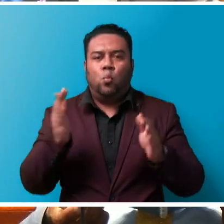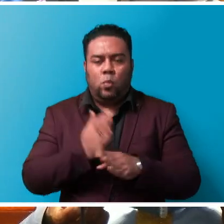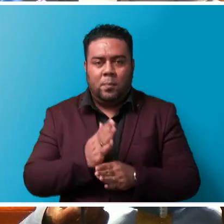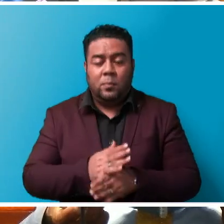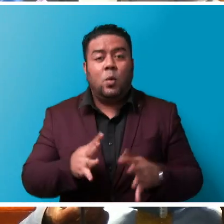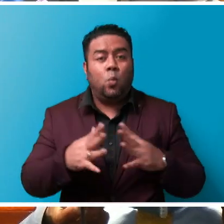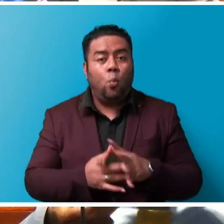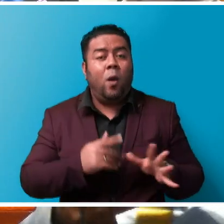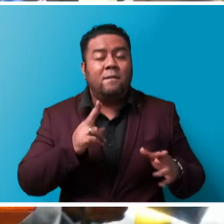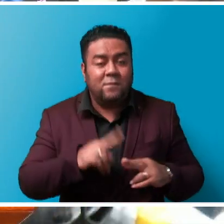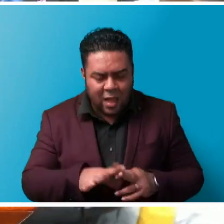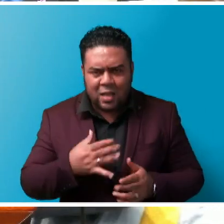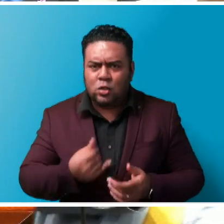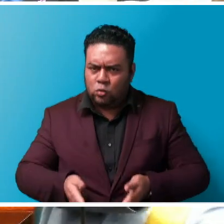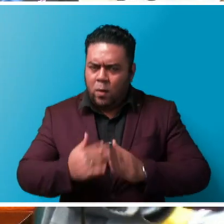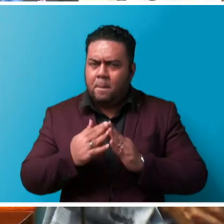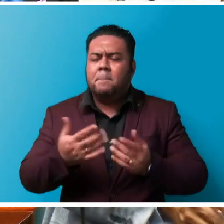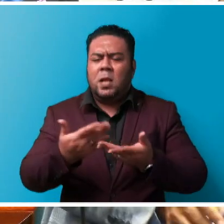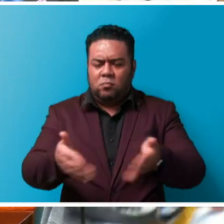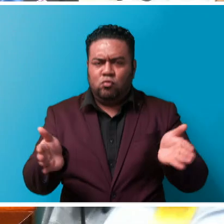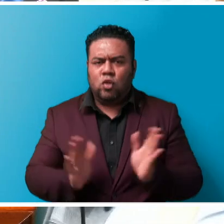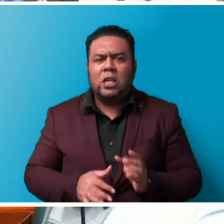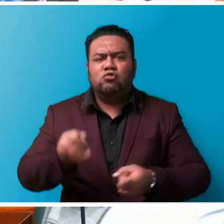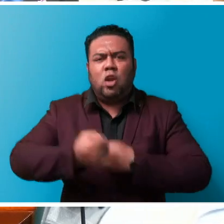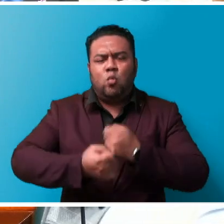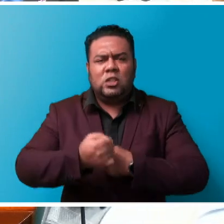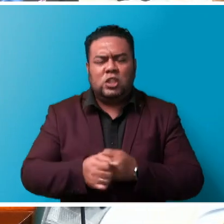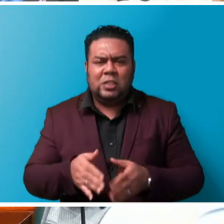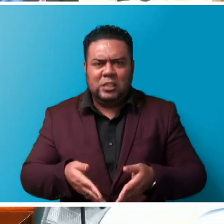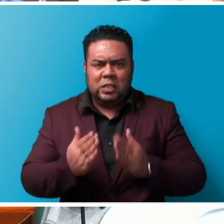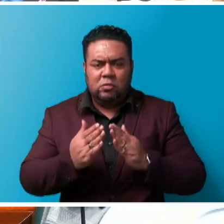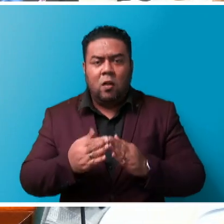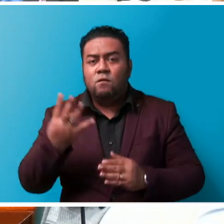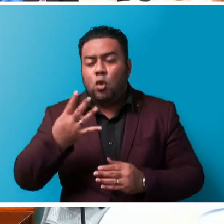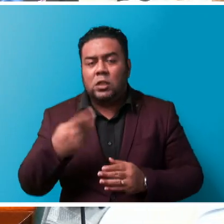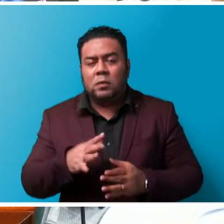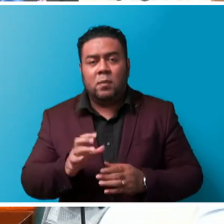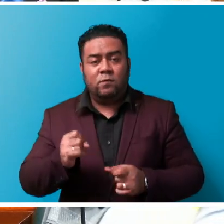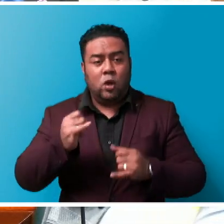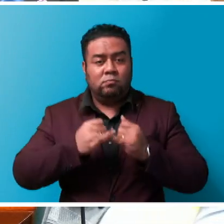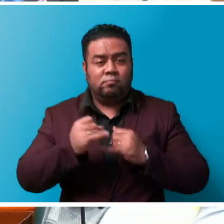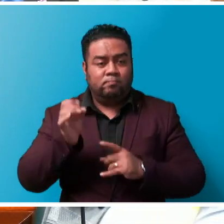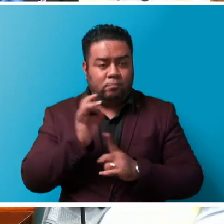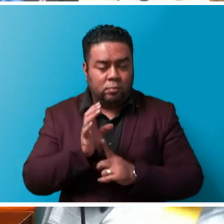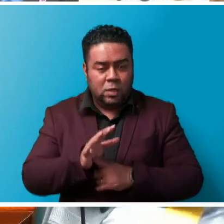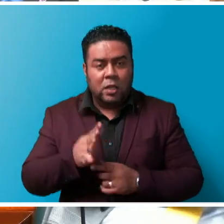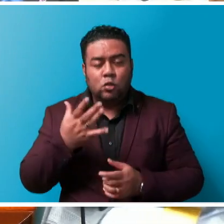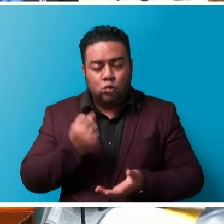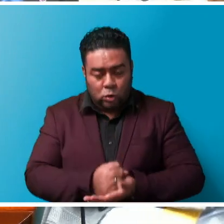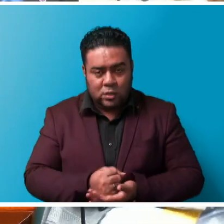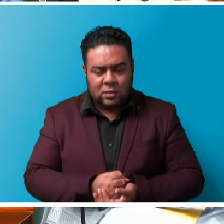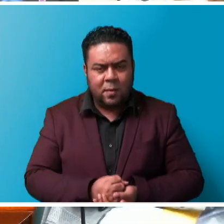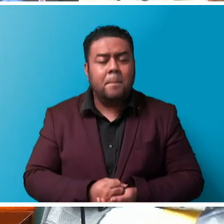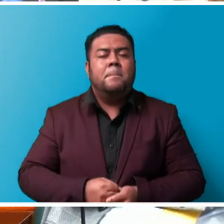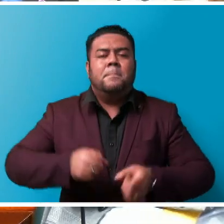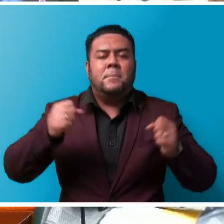also successfully installed backup gensets at 14 major power stations. This critical infrastructure upgrade ensures that power